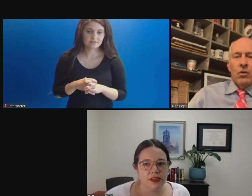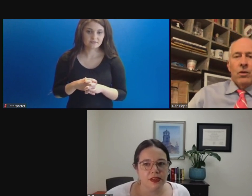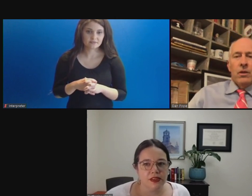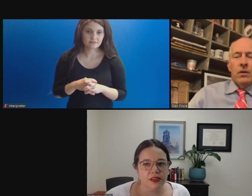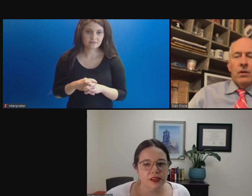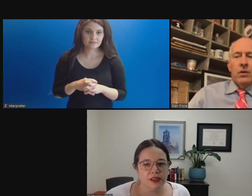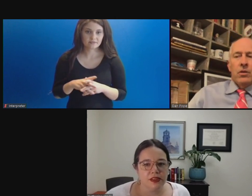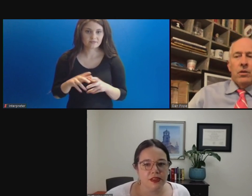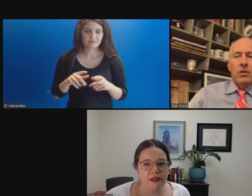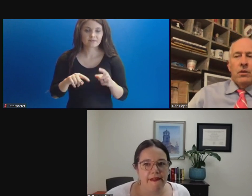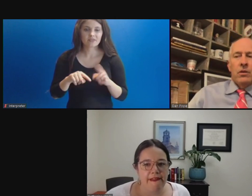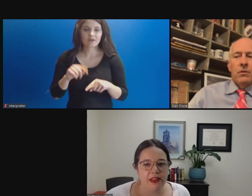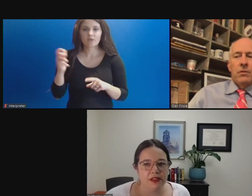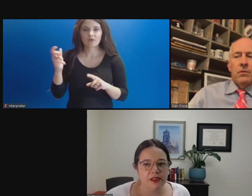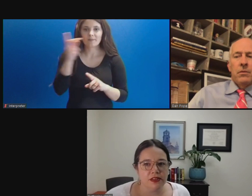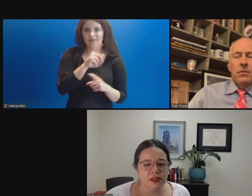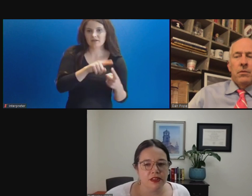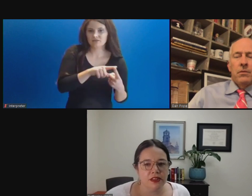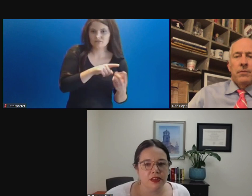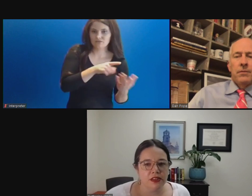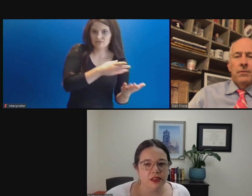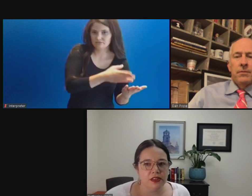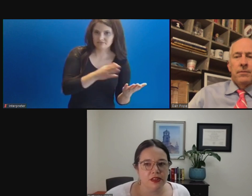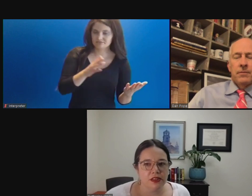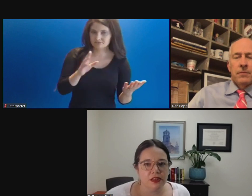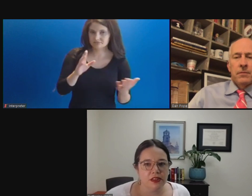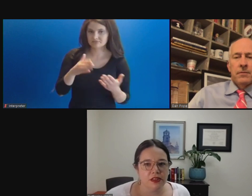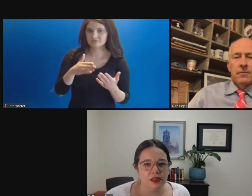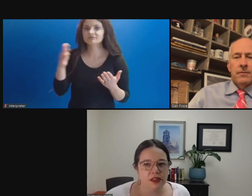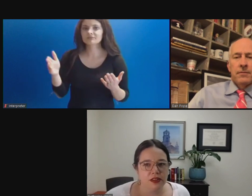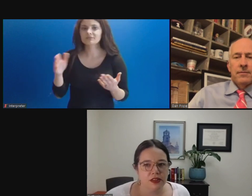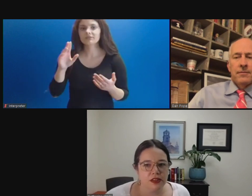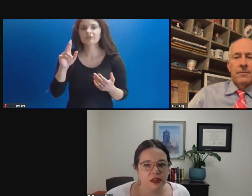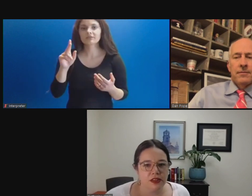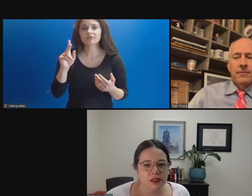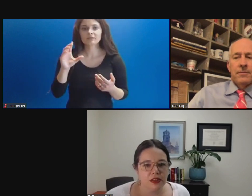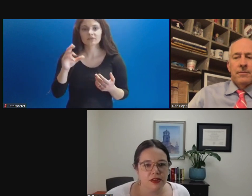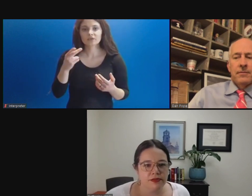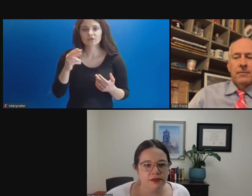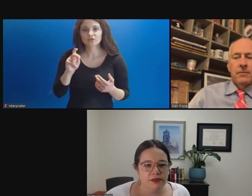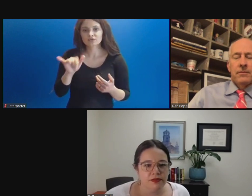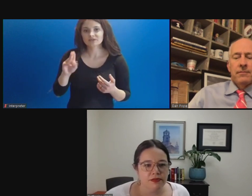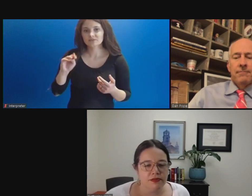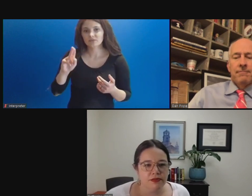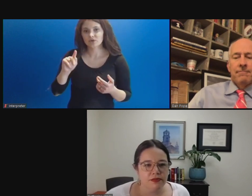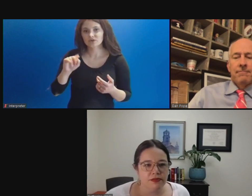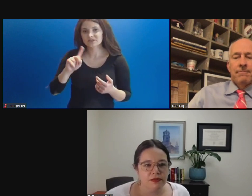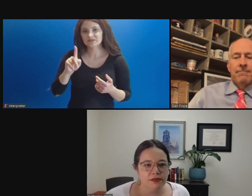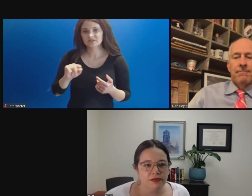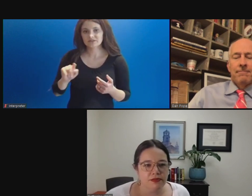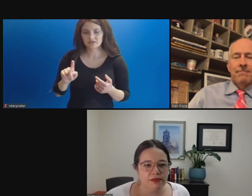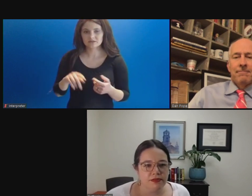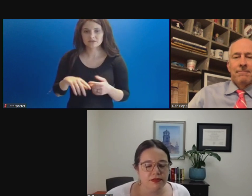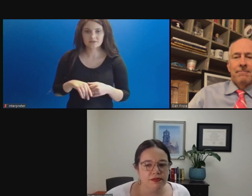I can't get it. We'll come back to Karen. So we'll go to Christy Martinez Garcia. Christy?